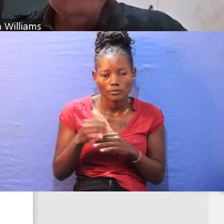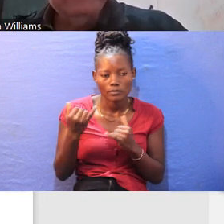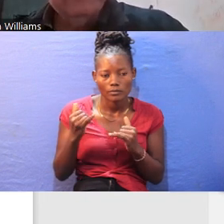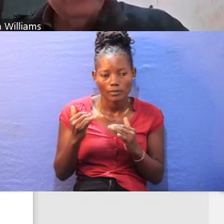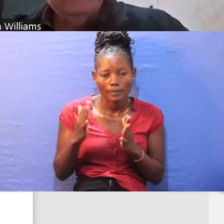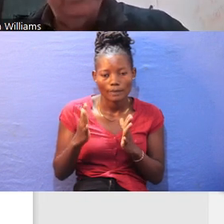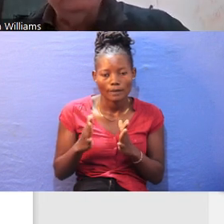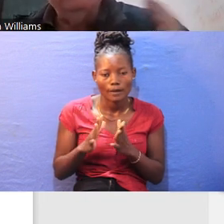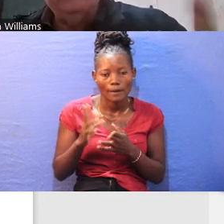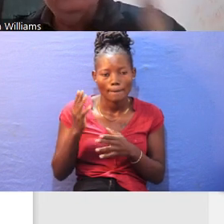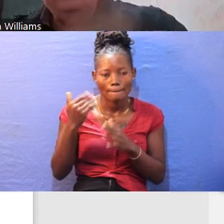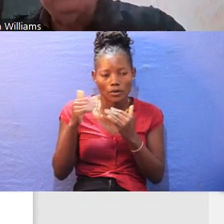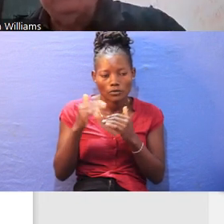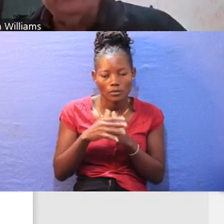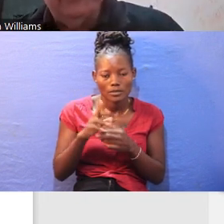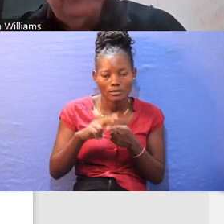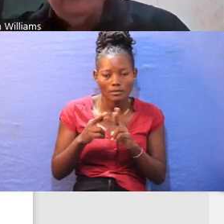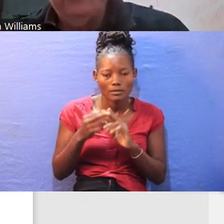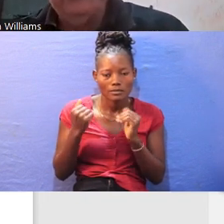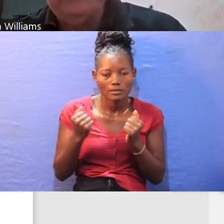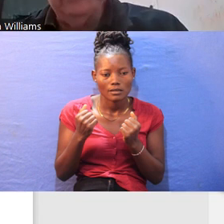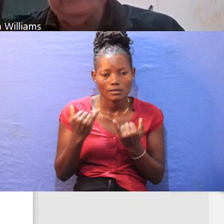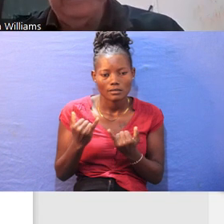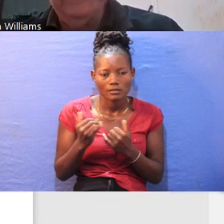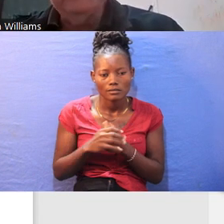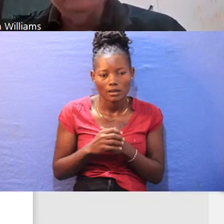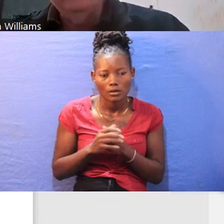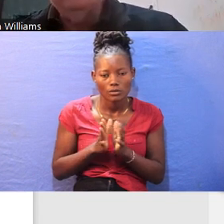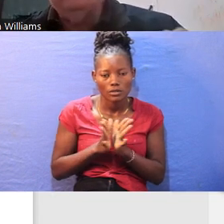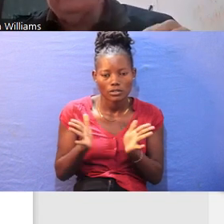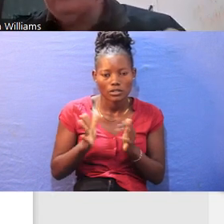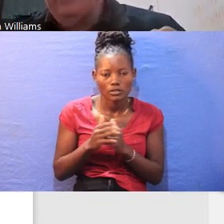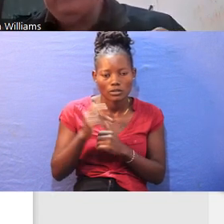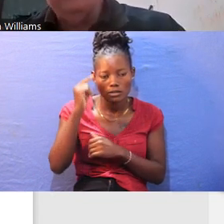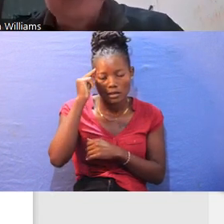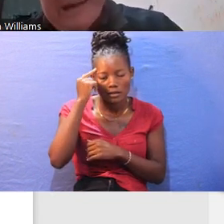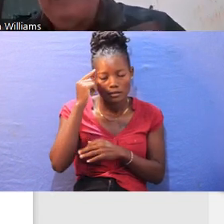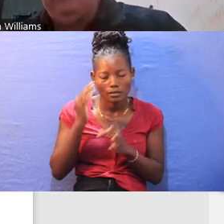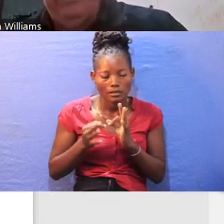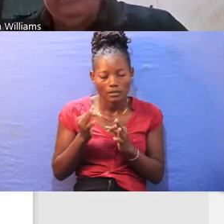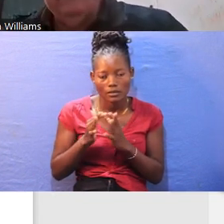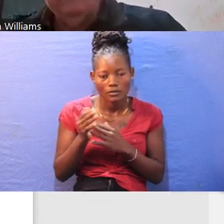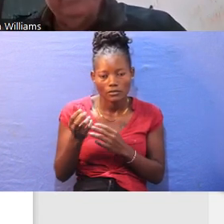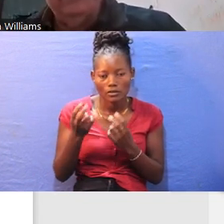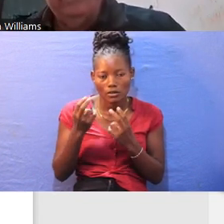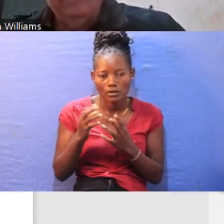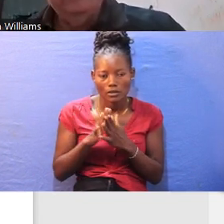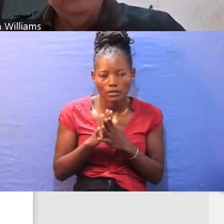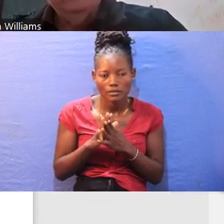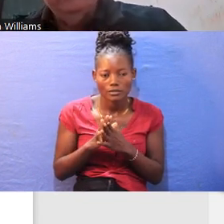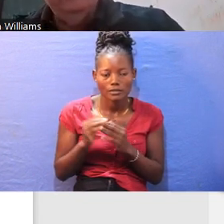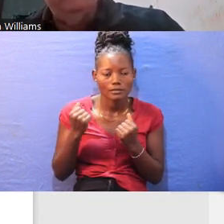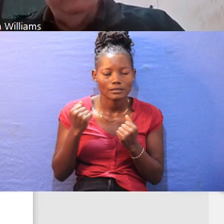strength. So, but here's some general rules I think you need to look at. Strength training is not everything,